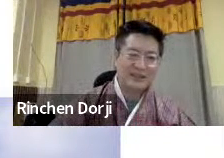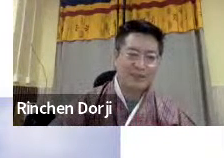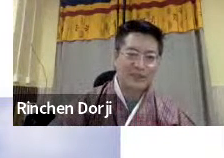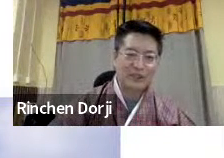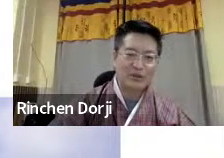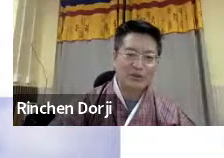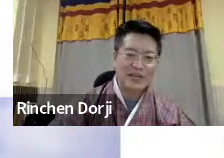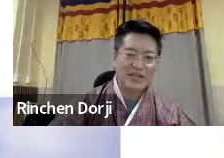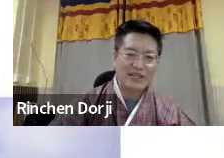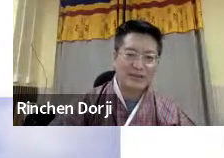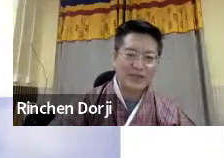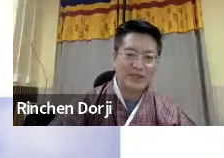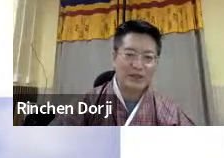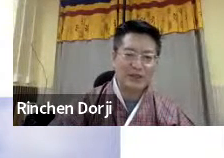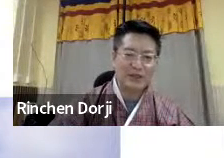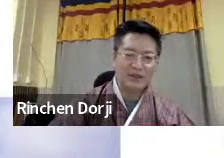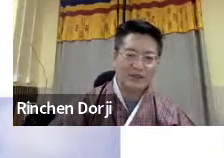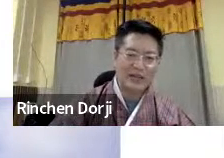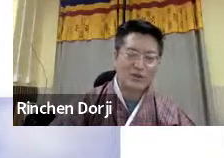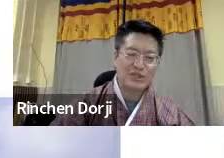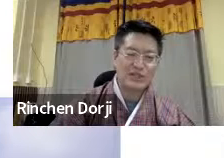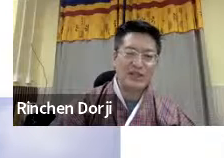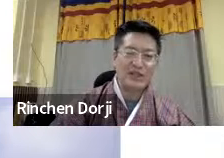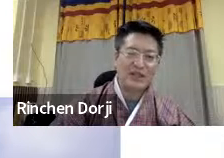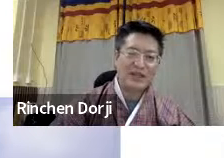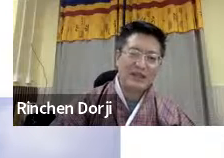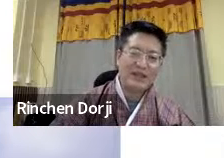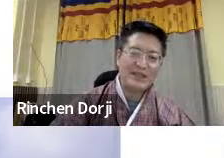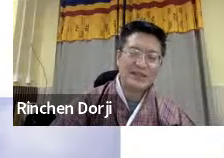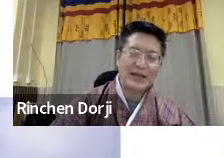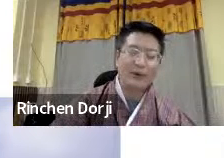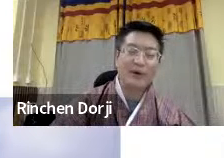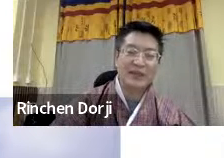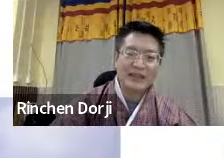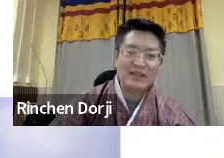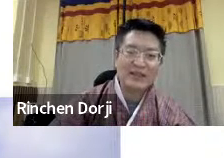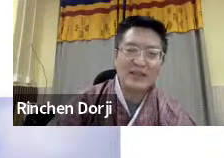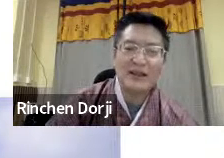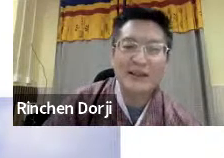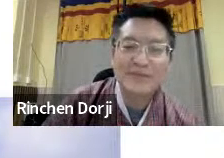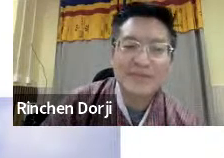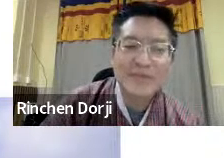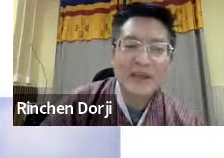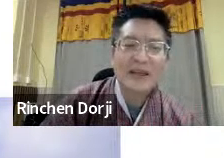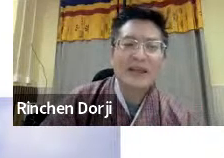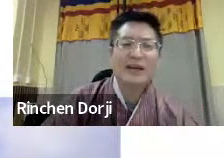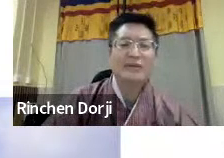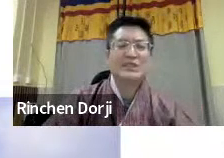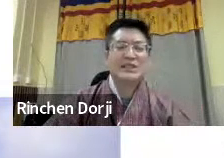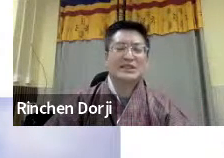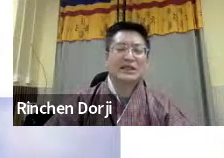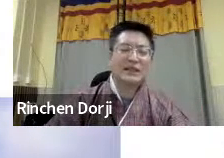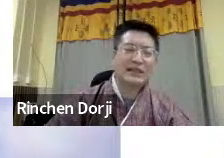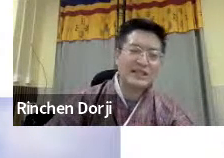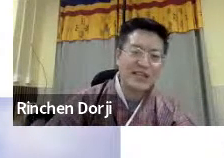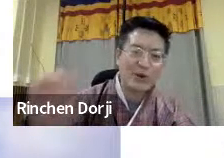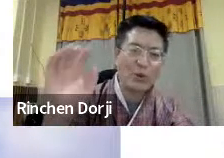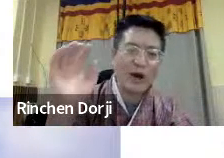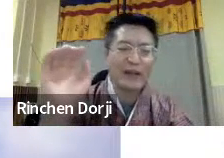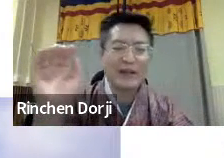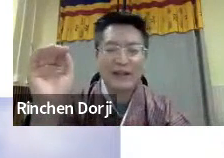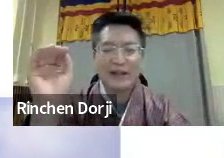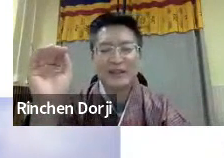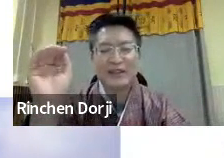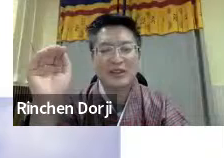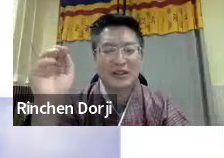The person right in the middle that you see is our king. Ever